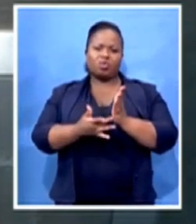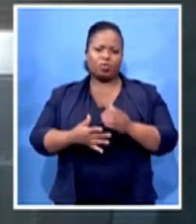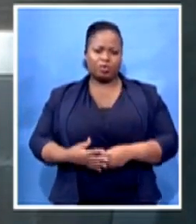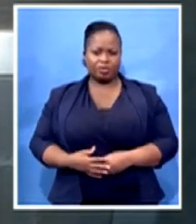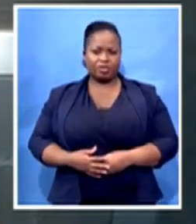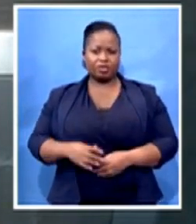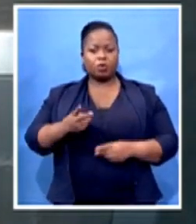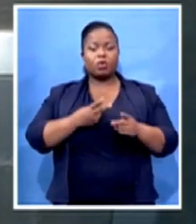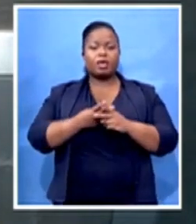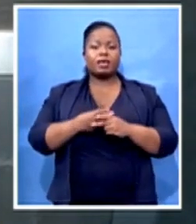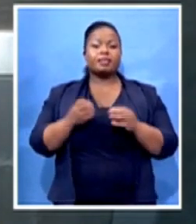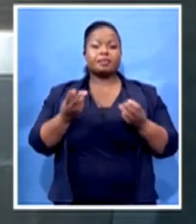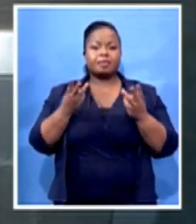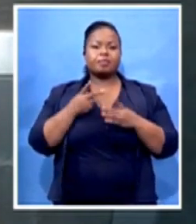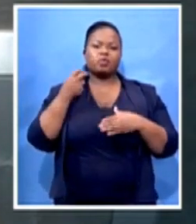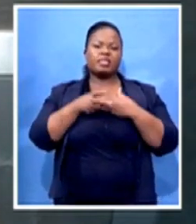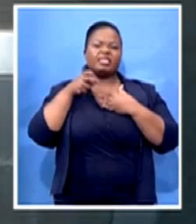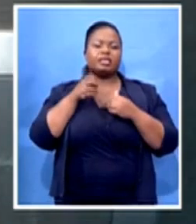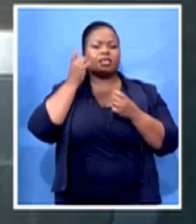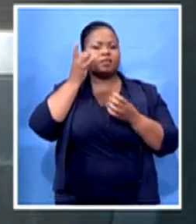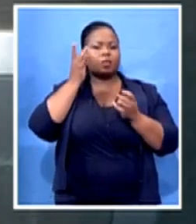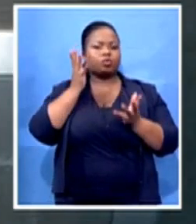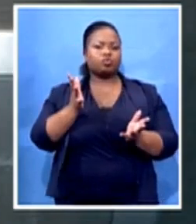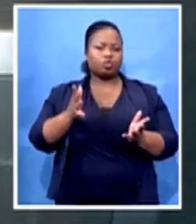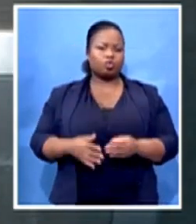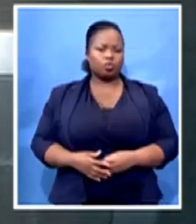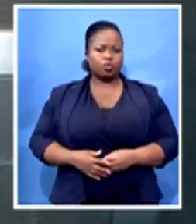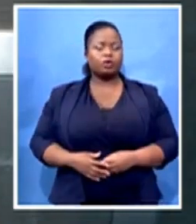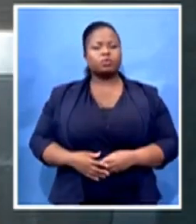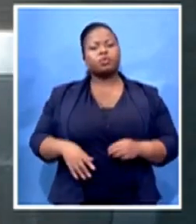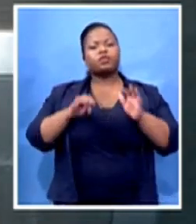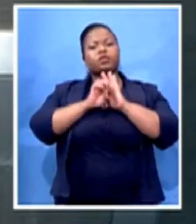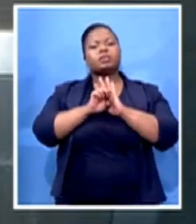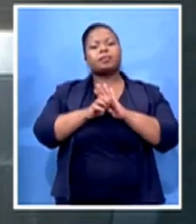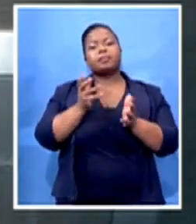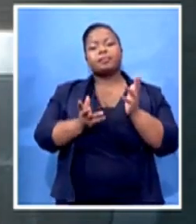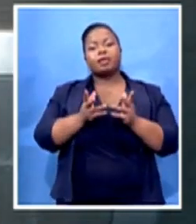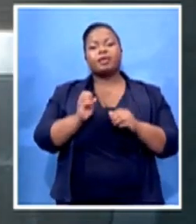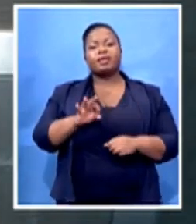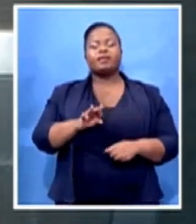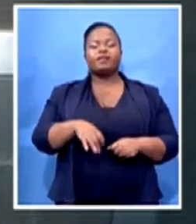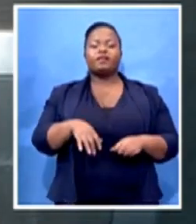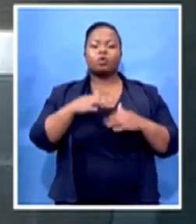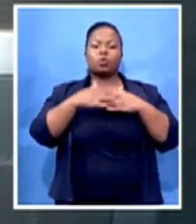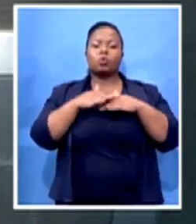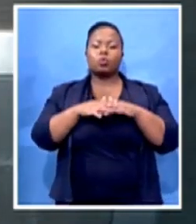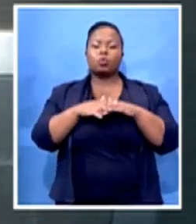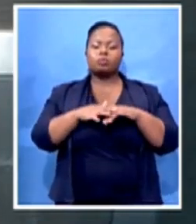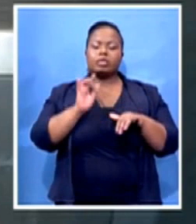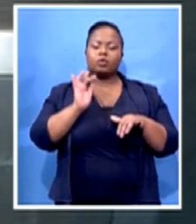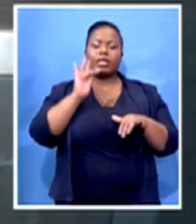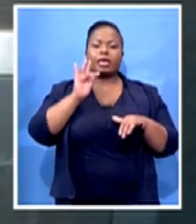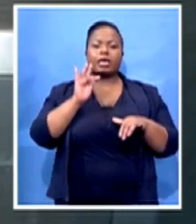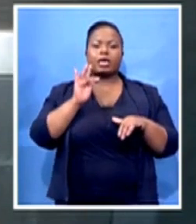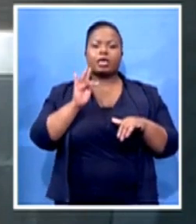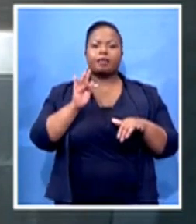perspective. But if, for example, let's say you click on a malicious link, right, or open up a malicious attachment, there could be